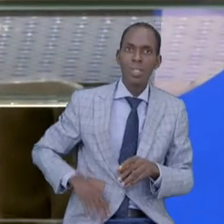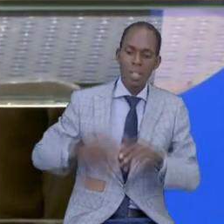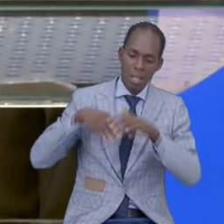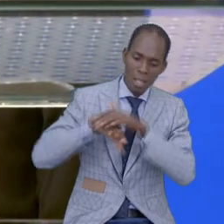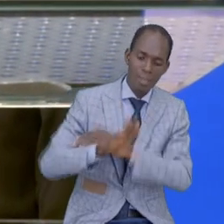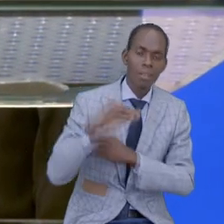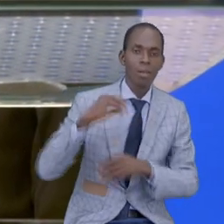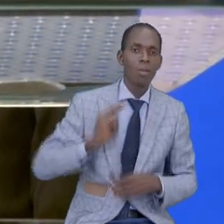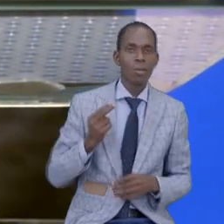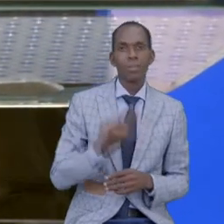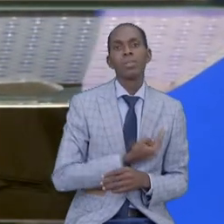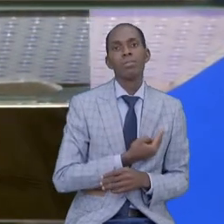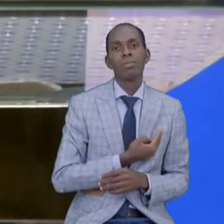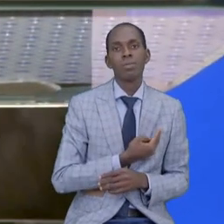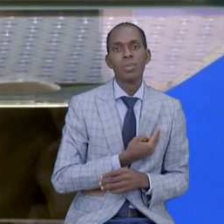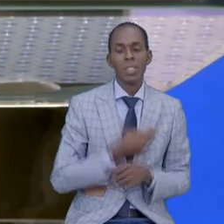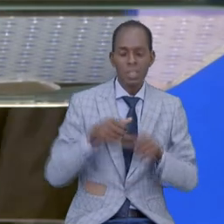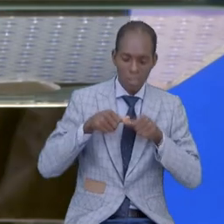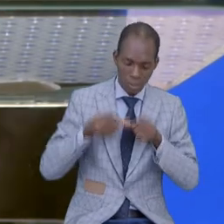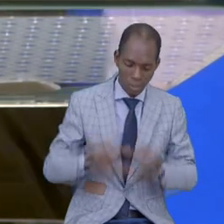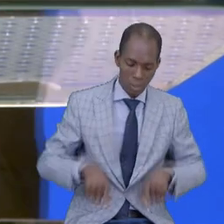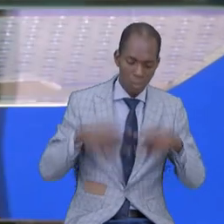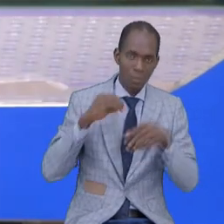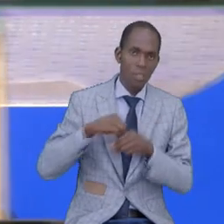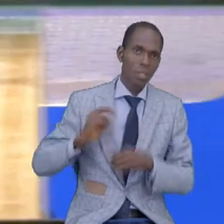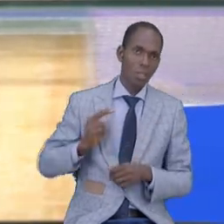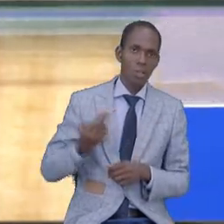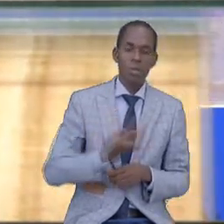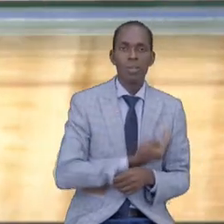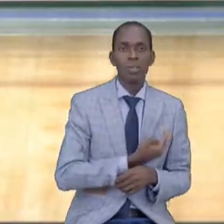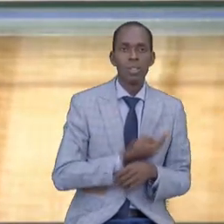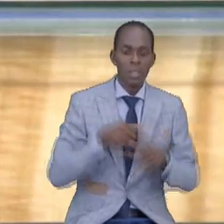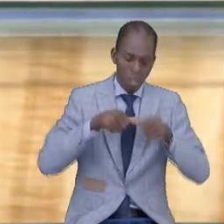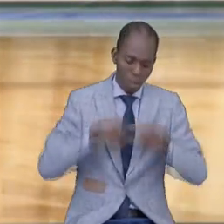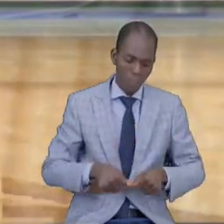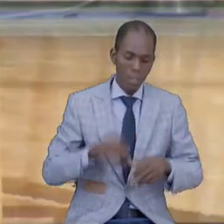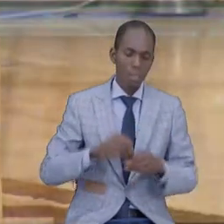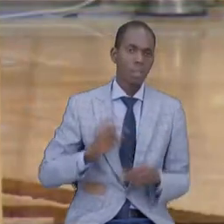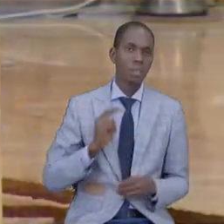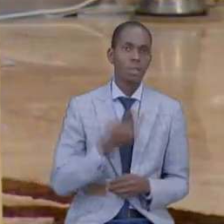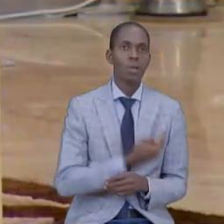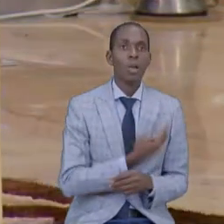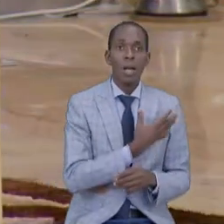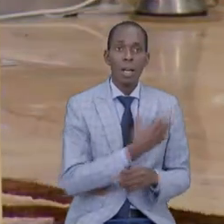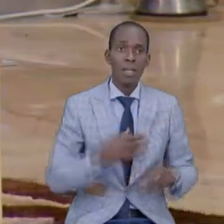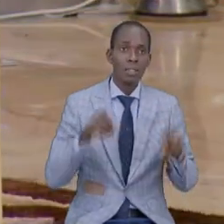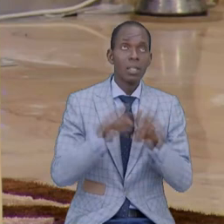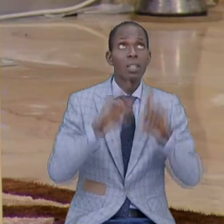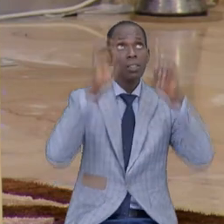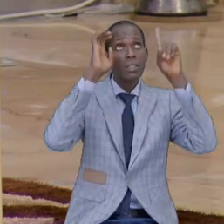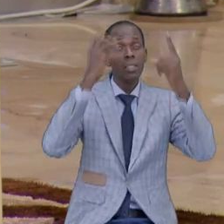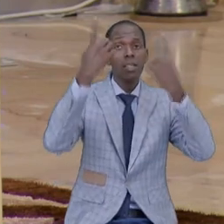us, dwell in us, abide in us. And as He enters